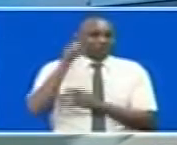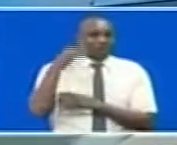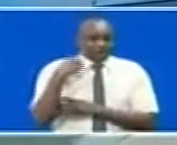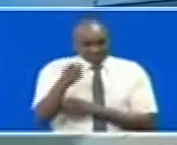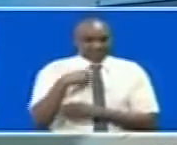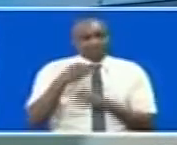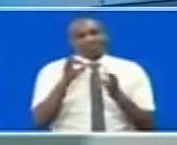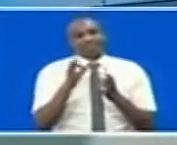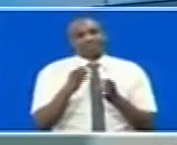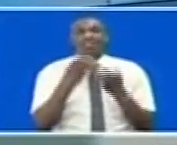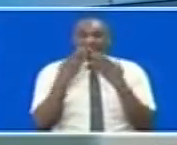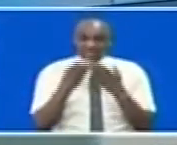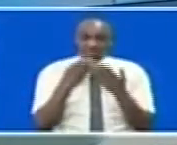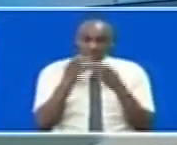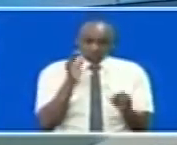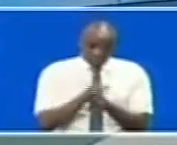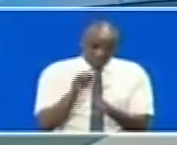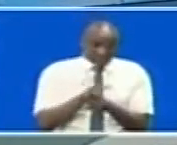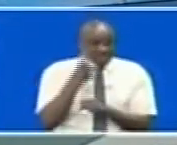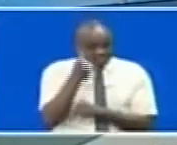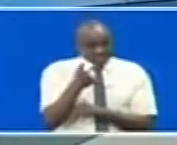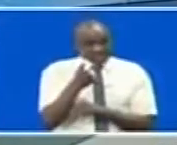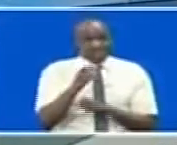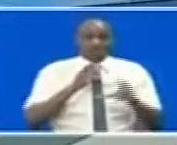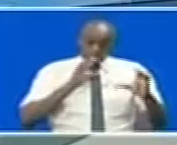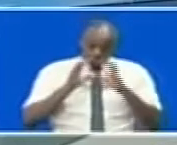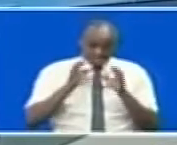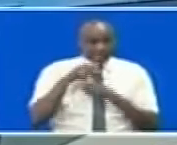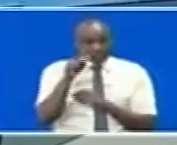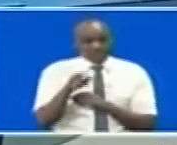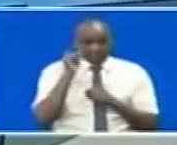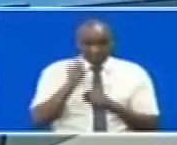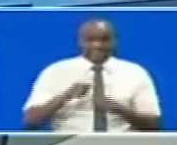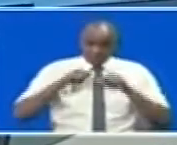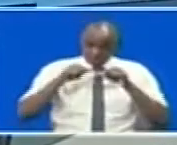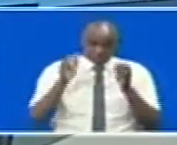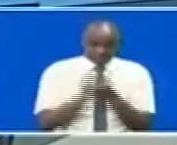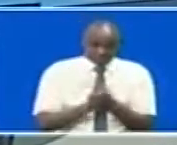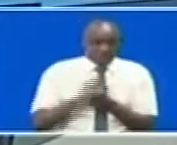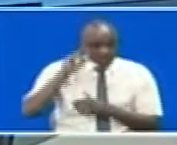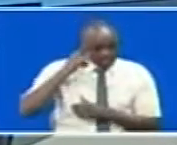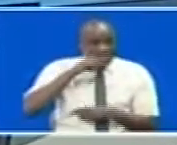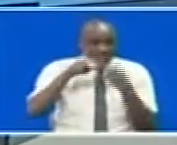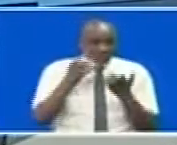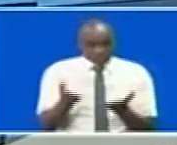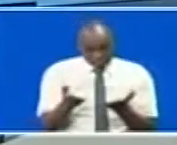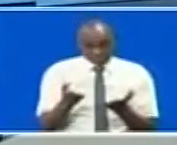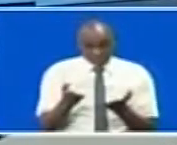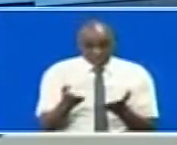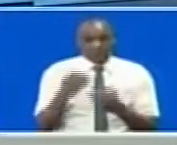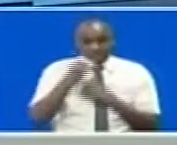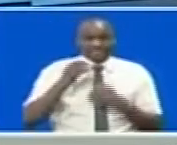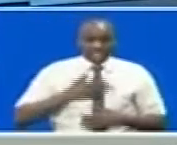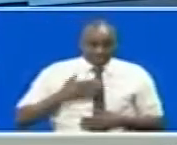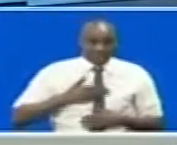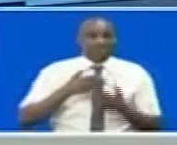Those are your views tonight. Thank you very much. Remember, the conversation continues, and perhaps we must continue to think about what's best for the country as we